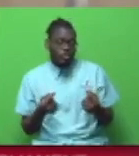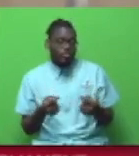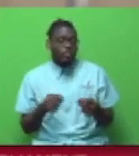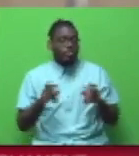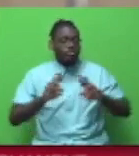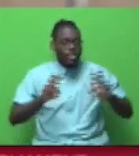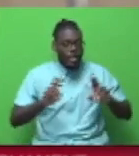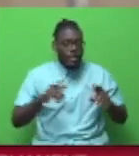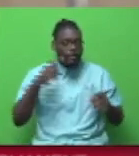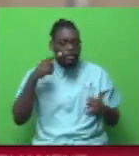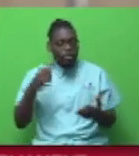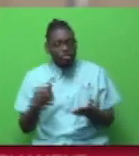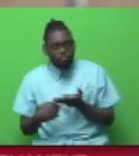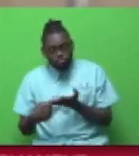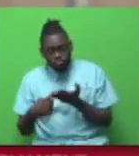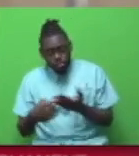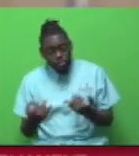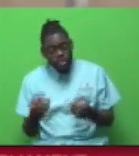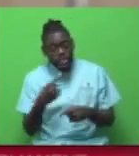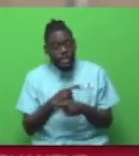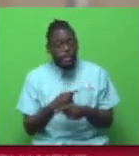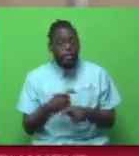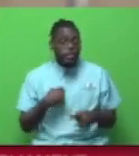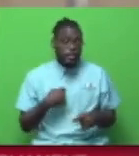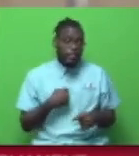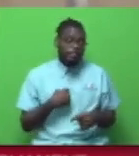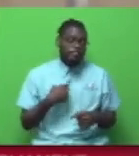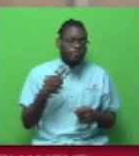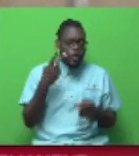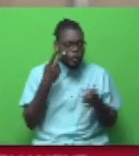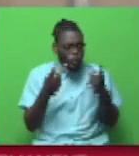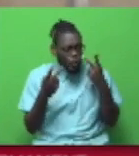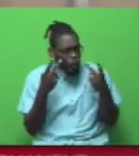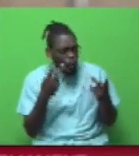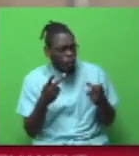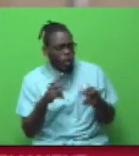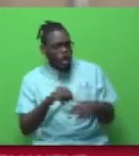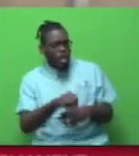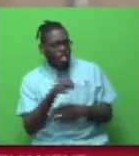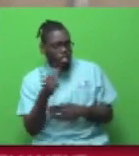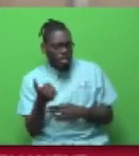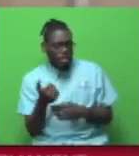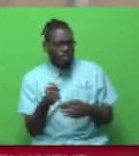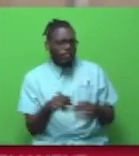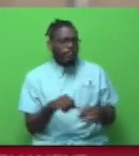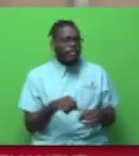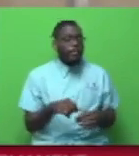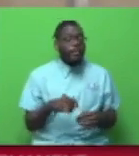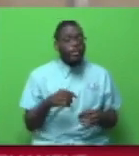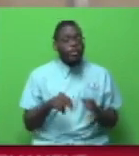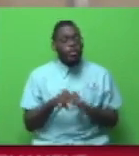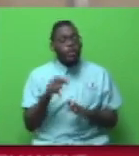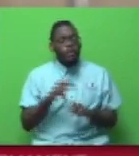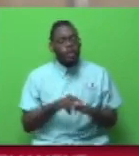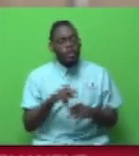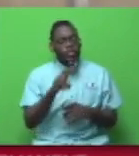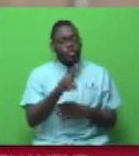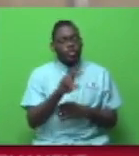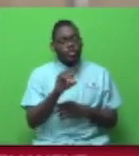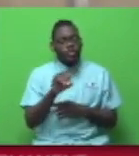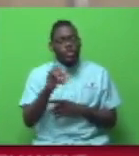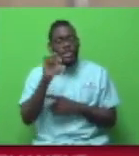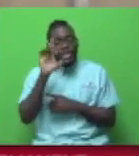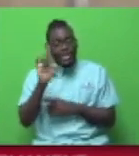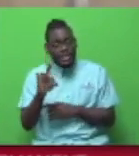to a statement that was made on the 30th of November 2008, and it was a statement by our previous political leader,